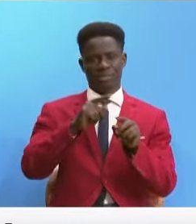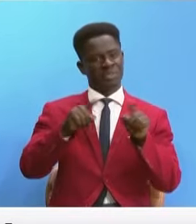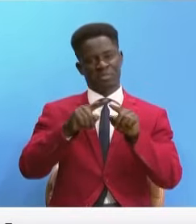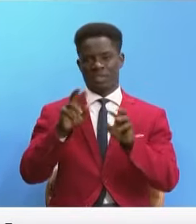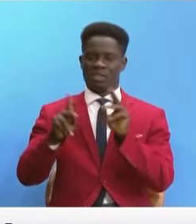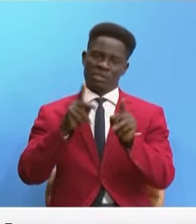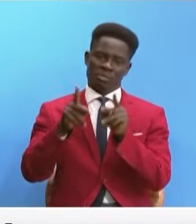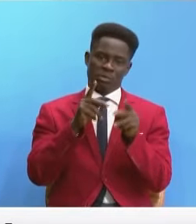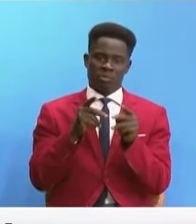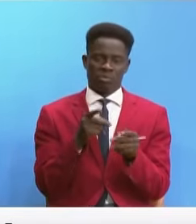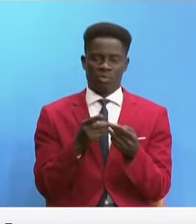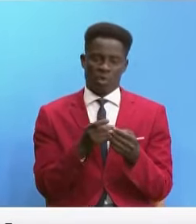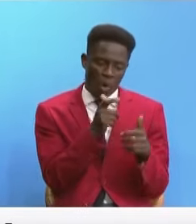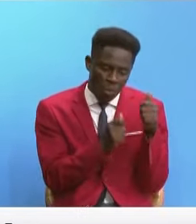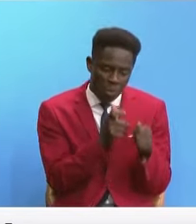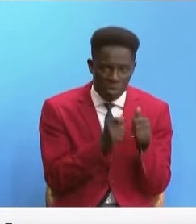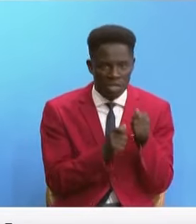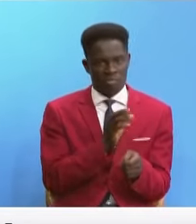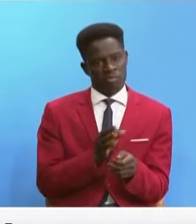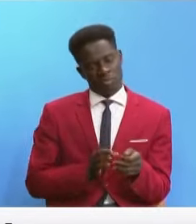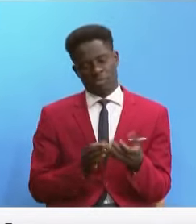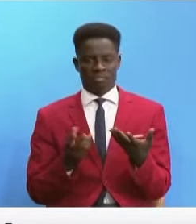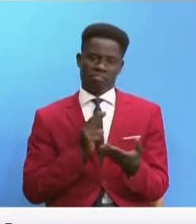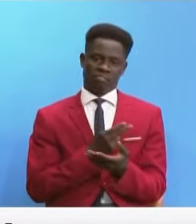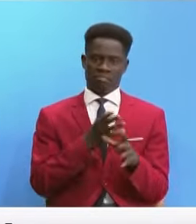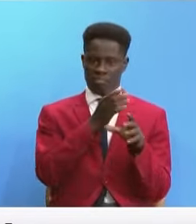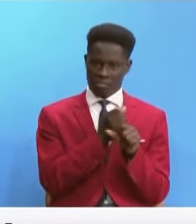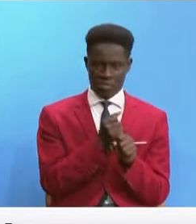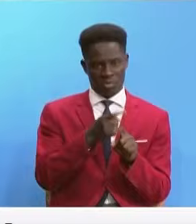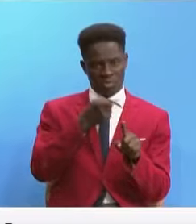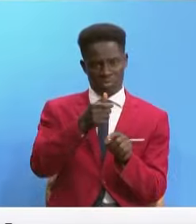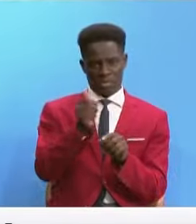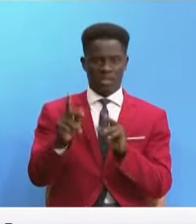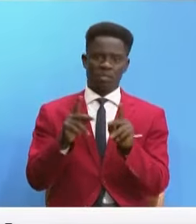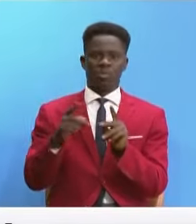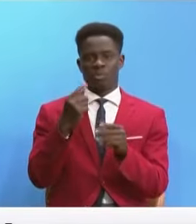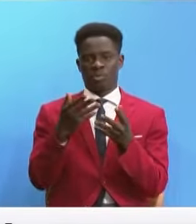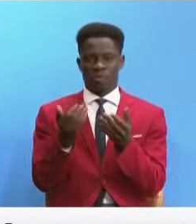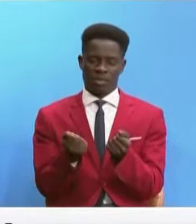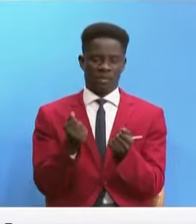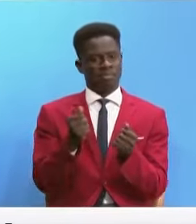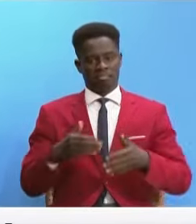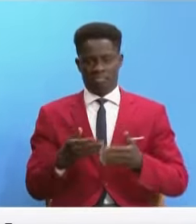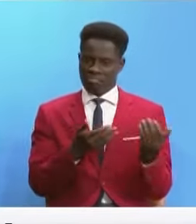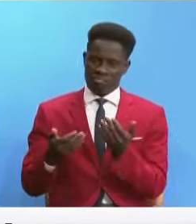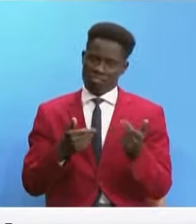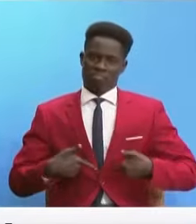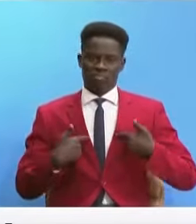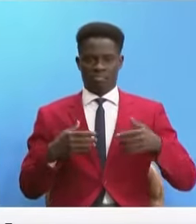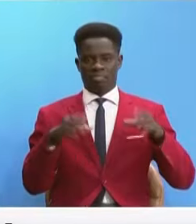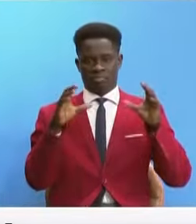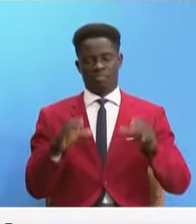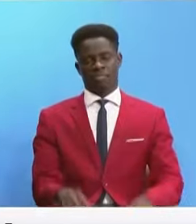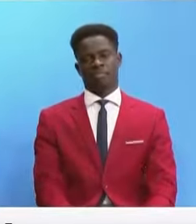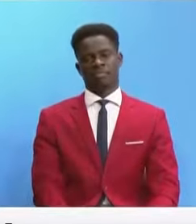always have, and even clothing. The baby is in a very stable condition. Bright Wadia reporting in Snazongwe